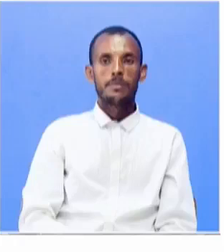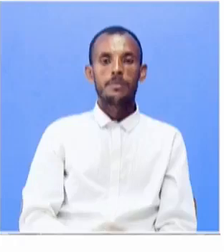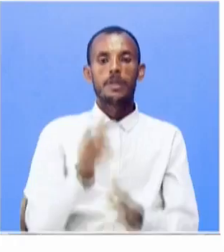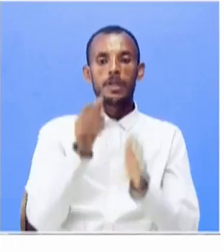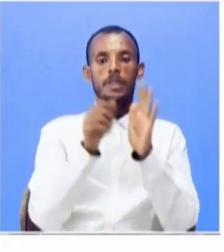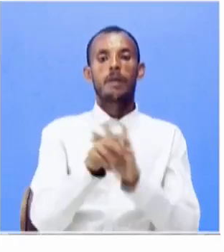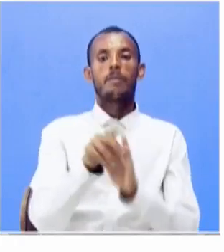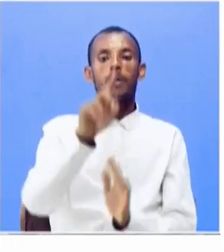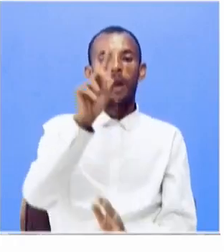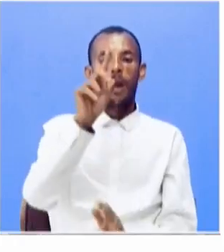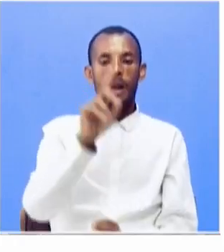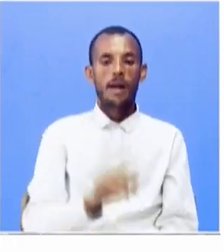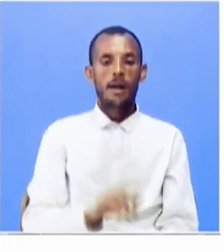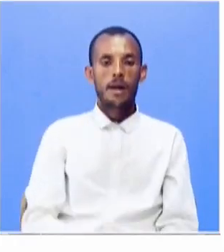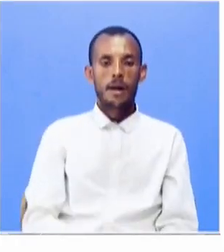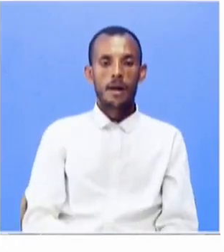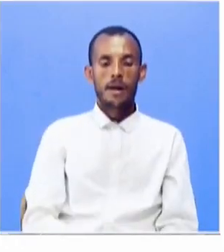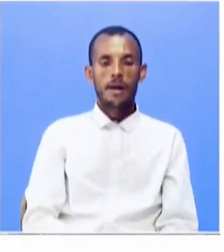Example 1.